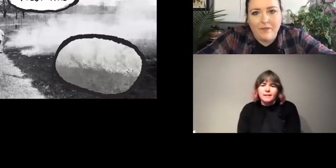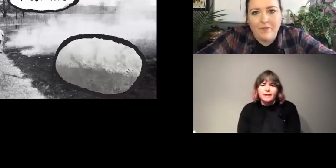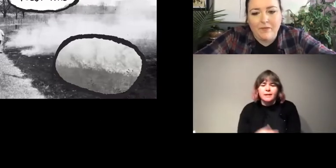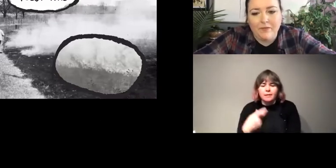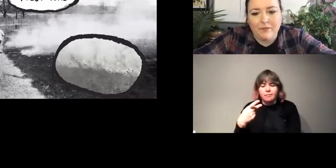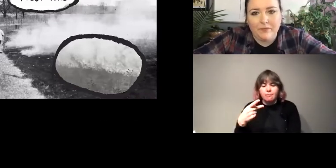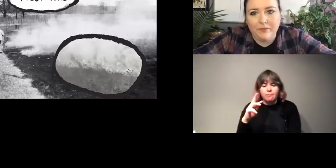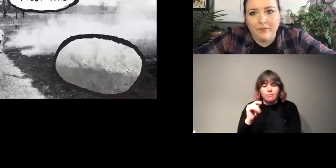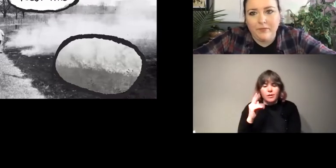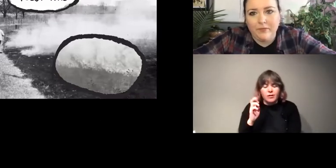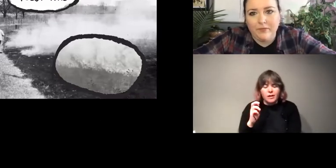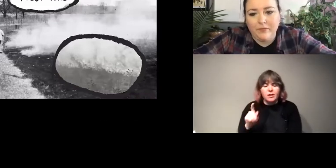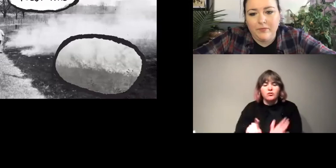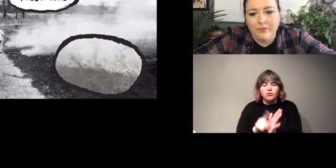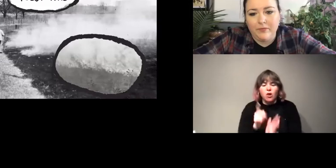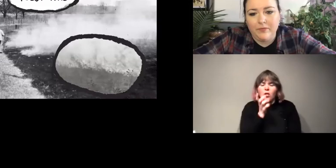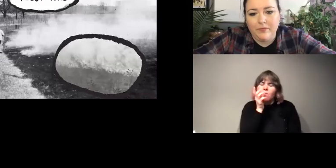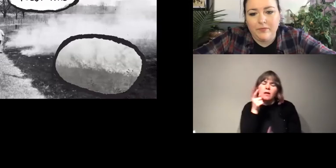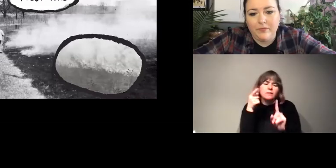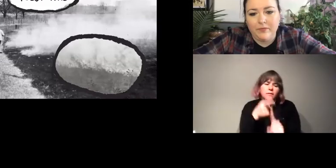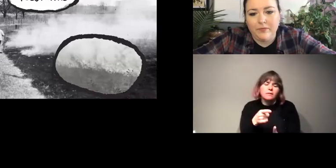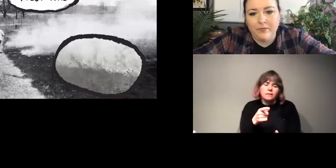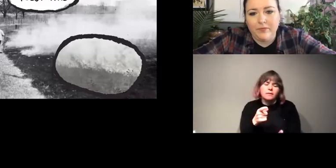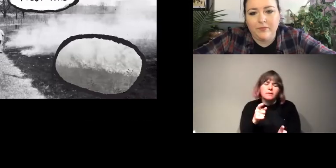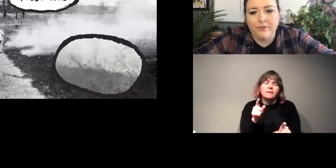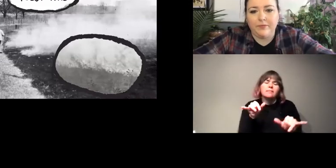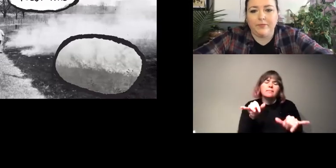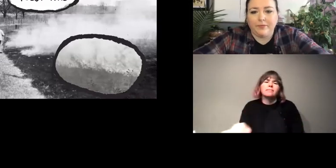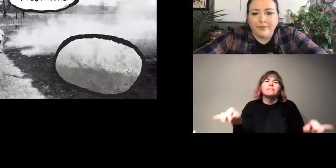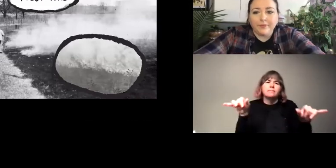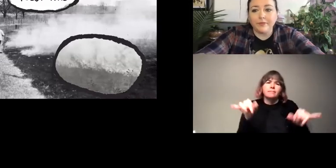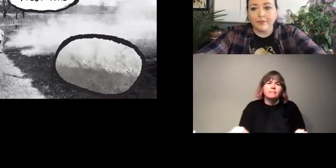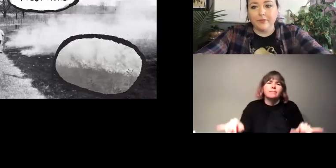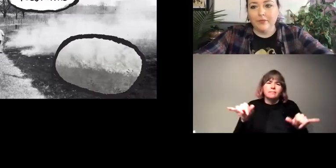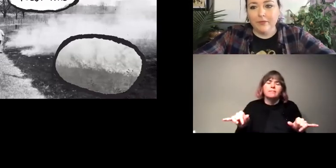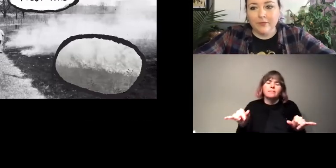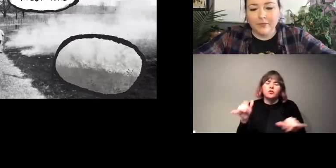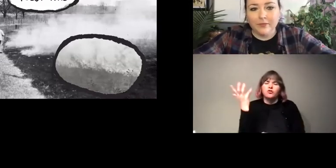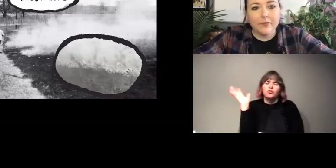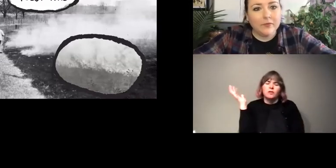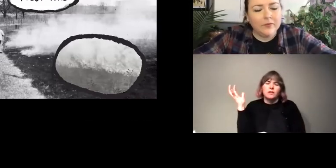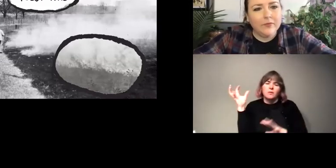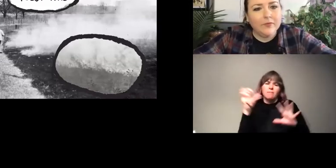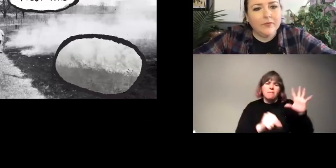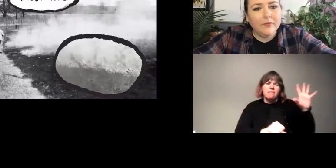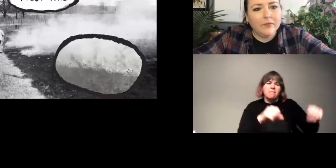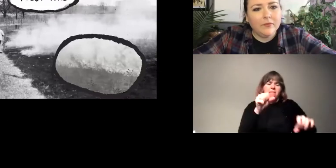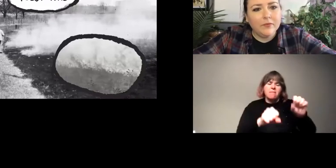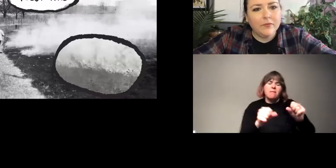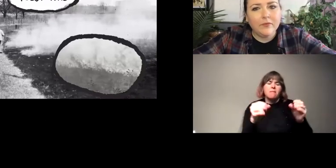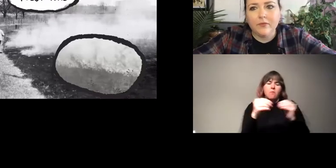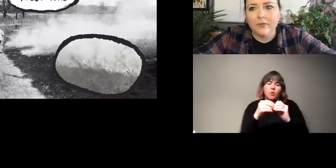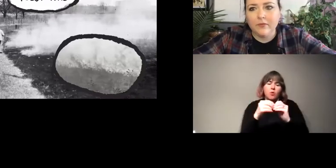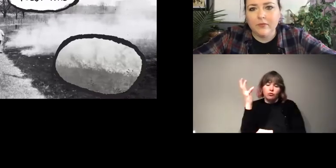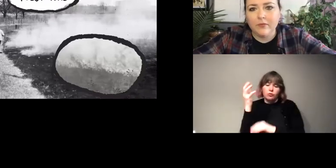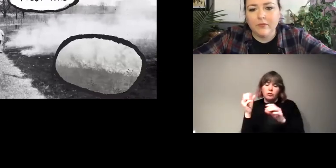prairie tallgrass especially has a habit of getting encroached by trees and shrubs. And the more trees and shrubs